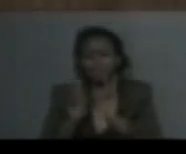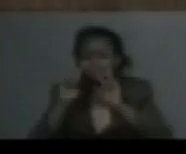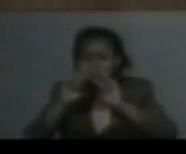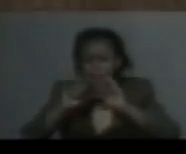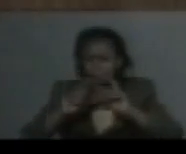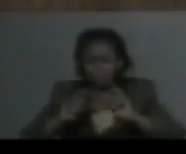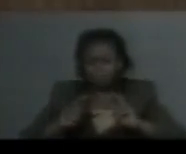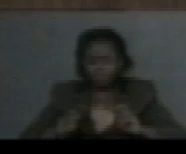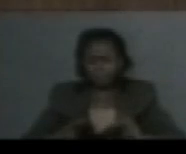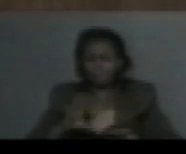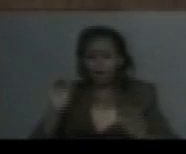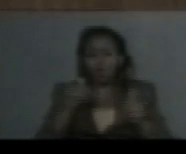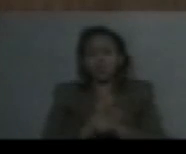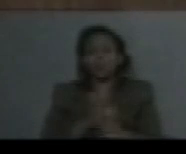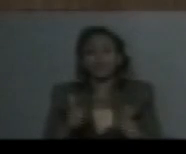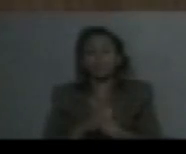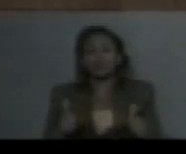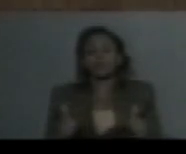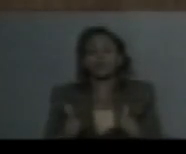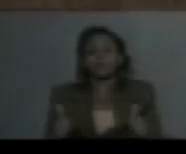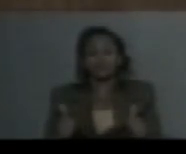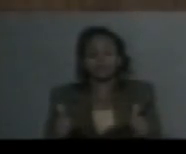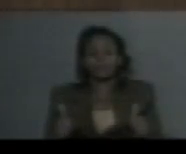checked. My lord, you'll find that at page